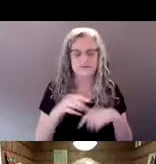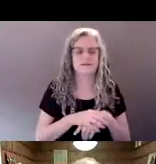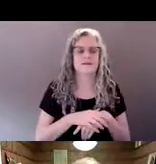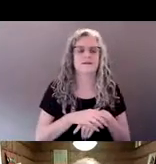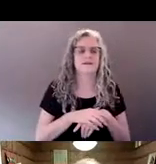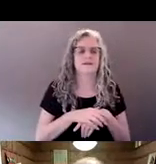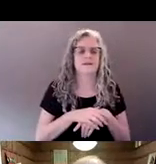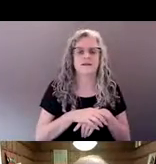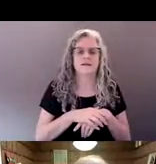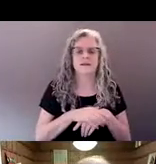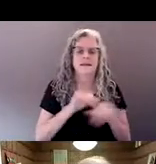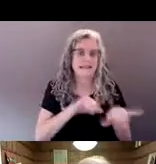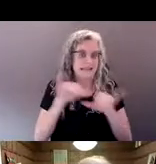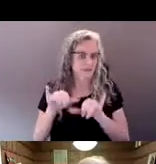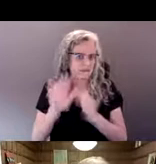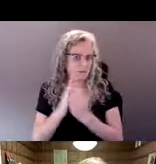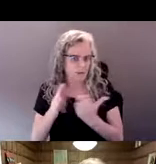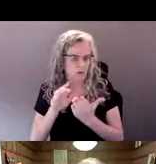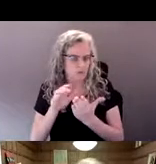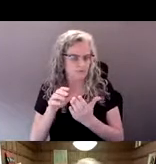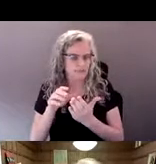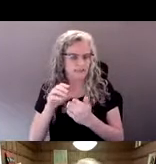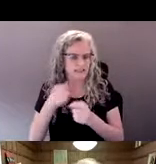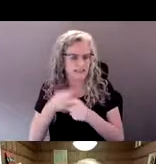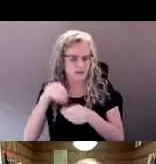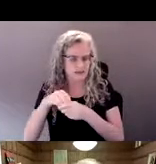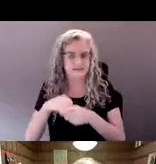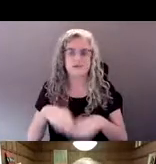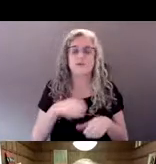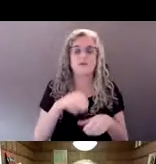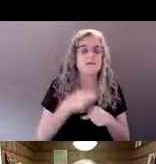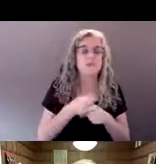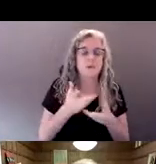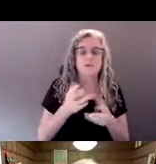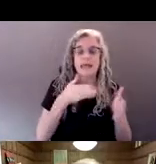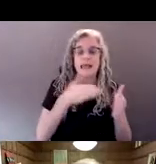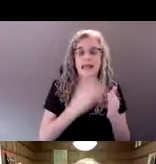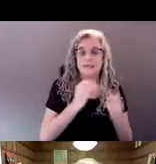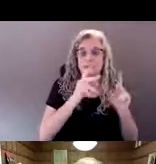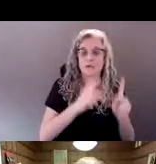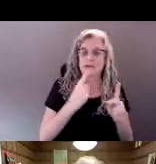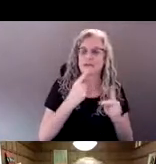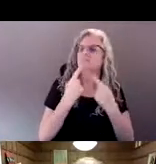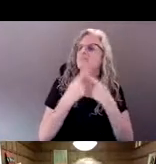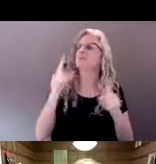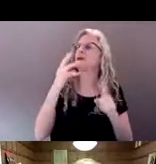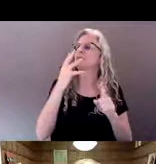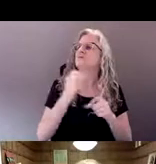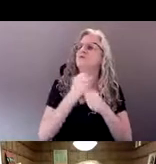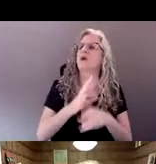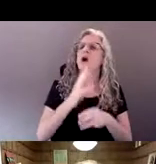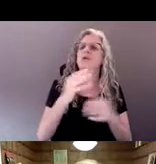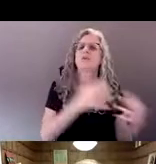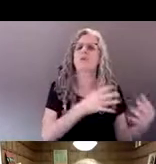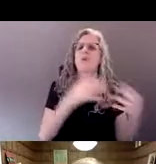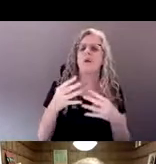Origins of Totalitarianism is the book. The joke is that an anti-Semite claims that the Jews had caused the war. And if